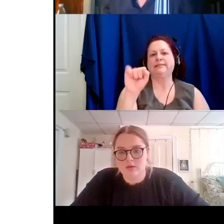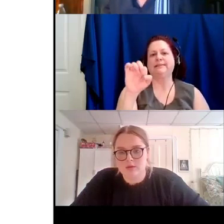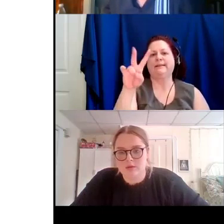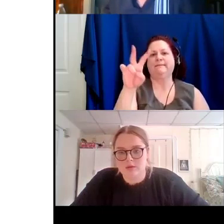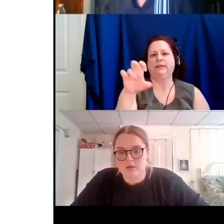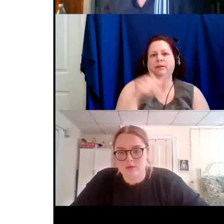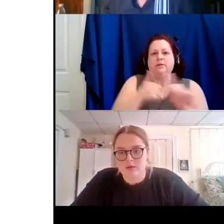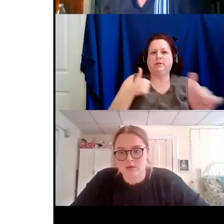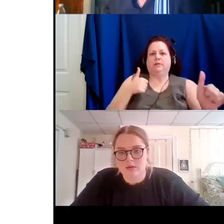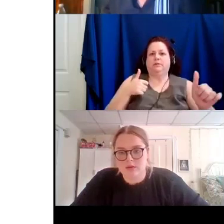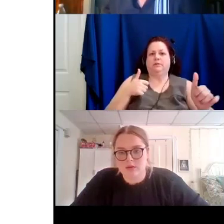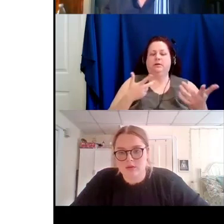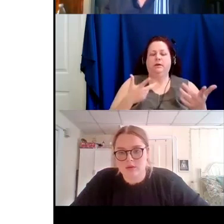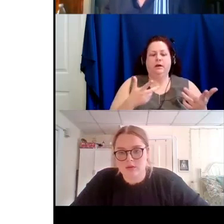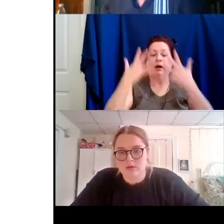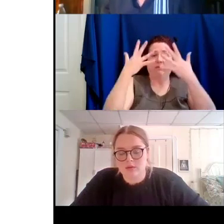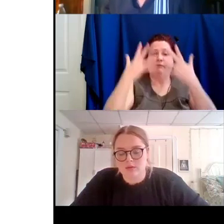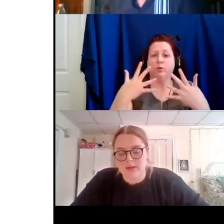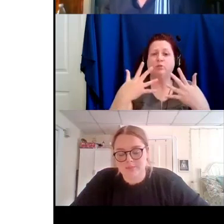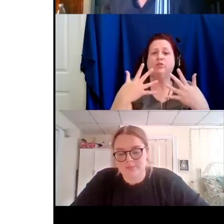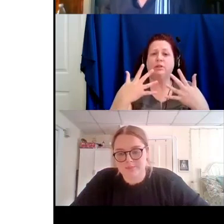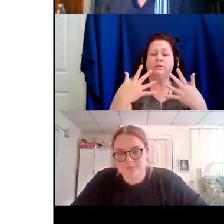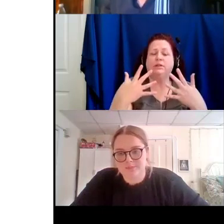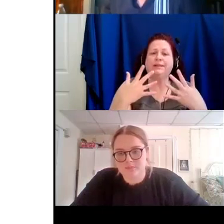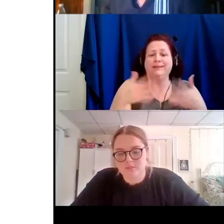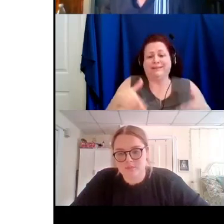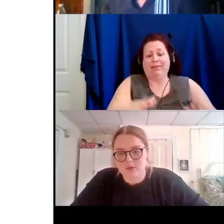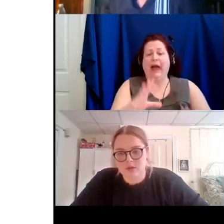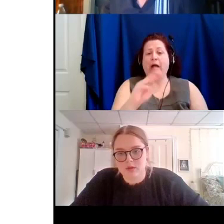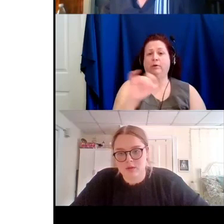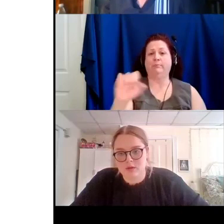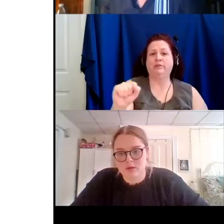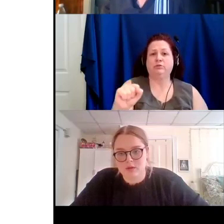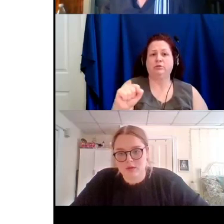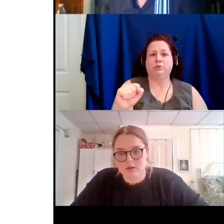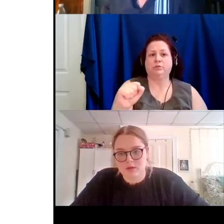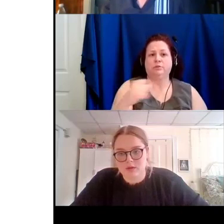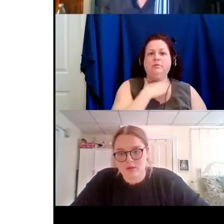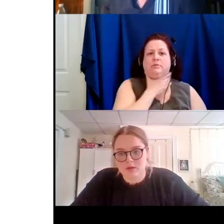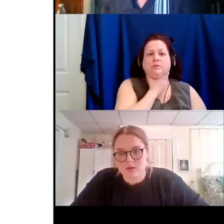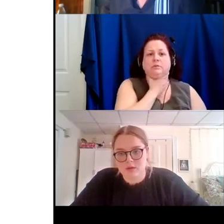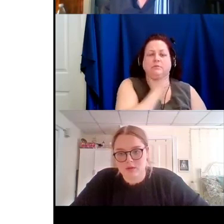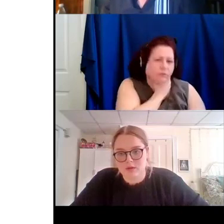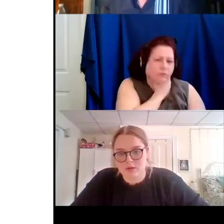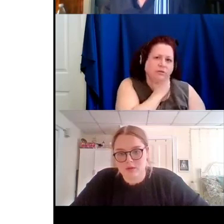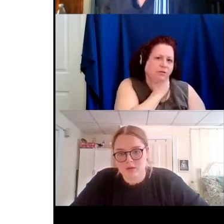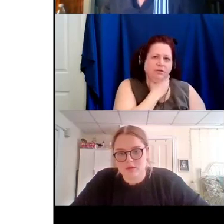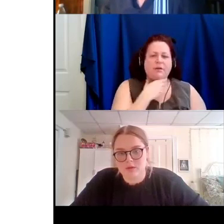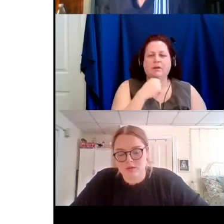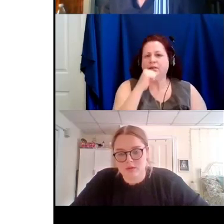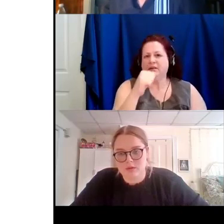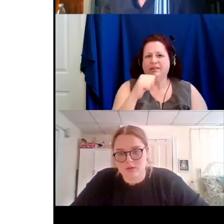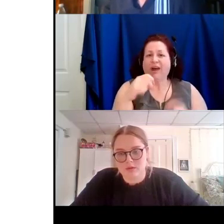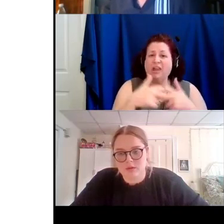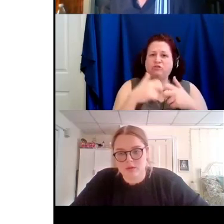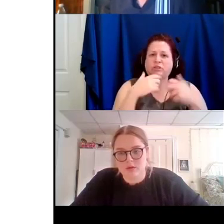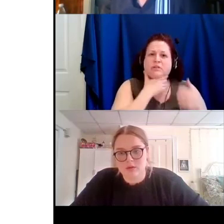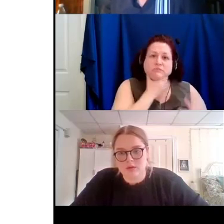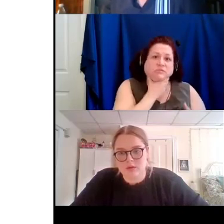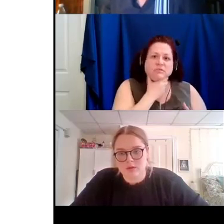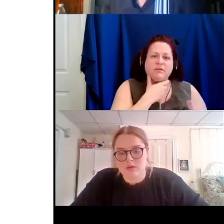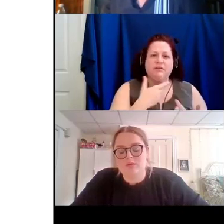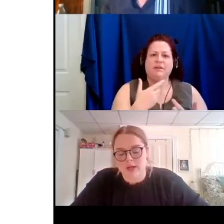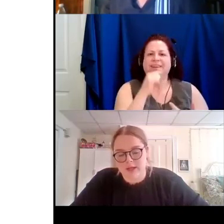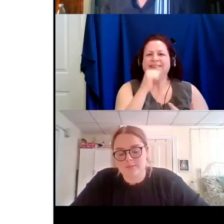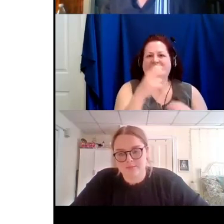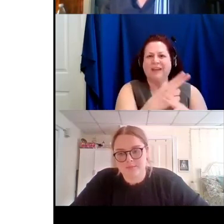unfortunately allowable in Massachusetts. Shock collar is not generally the term that I hear. It's graduated